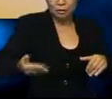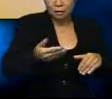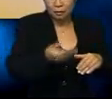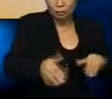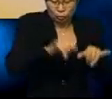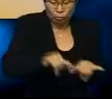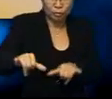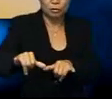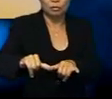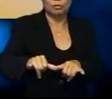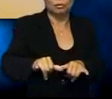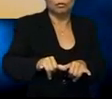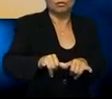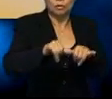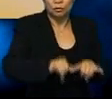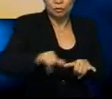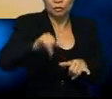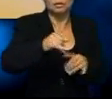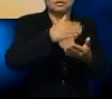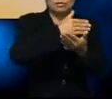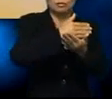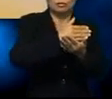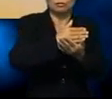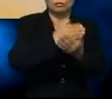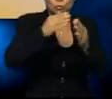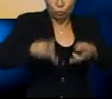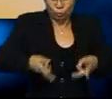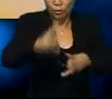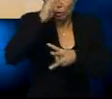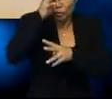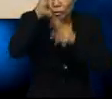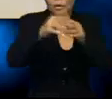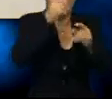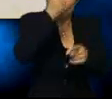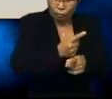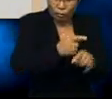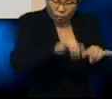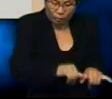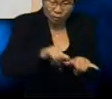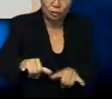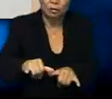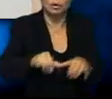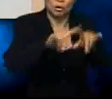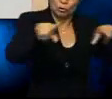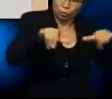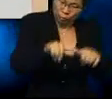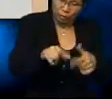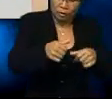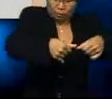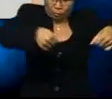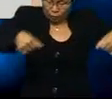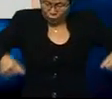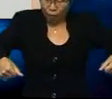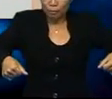tools to measure. Improvising is a form of creativity, but proper measuring tools